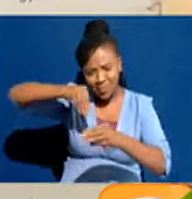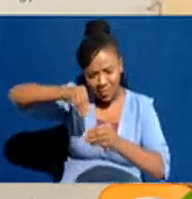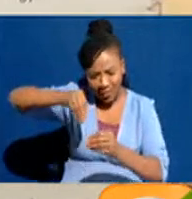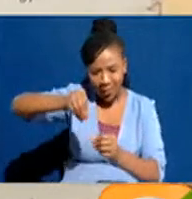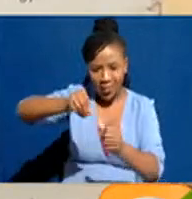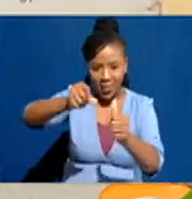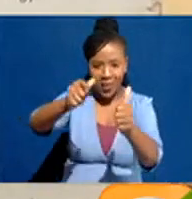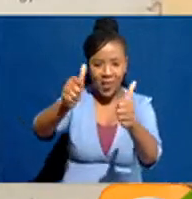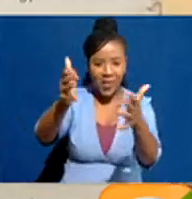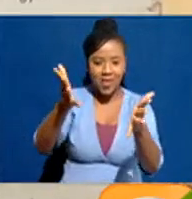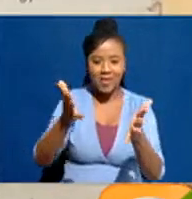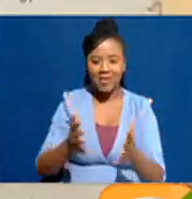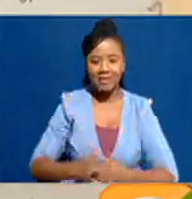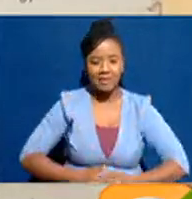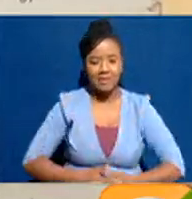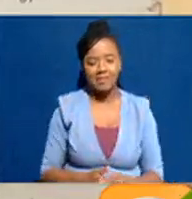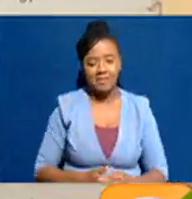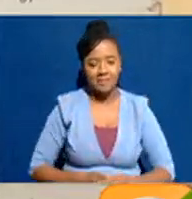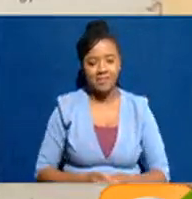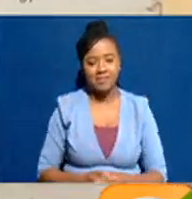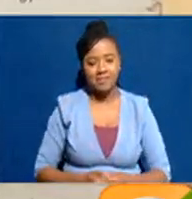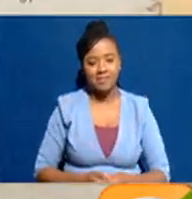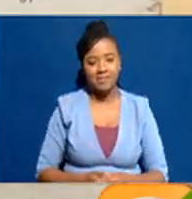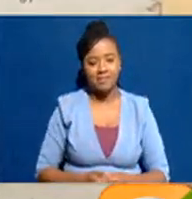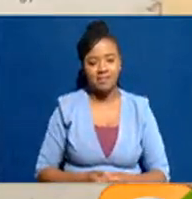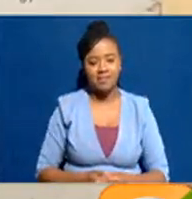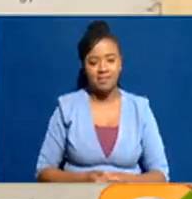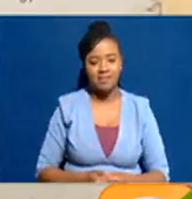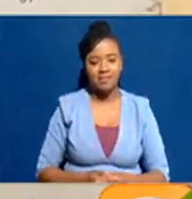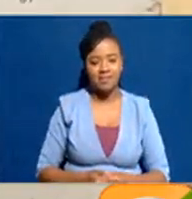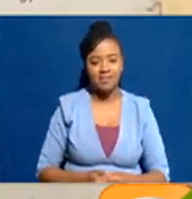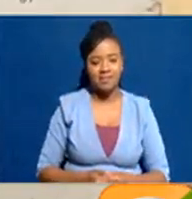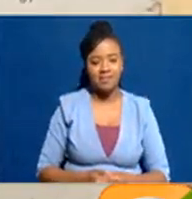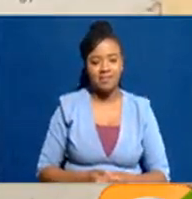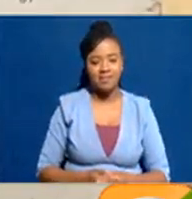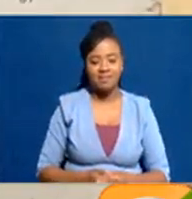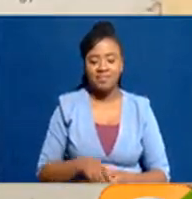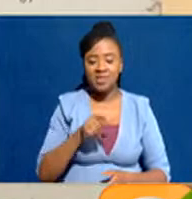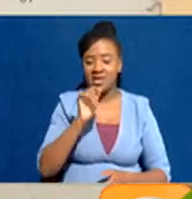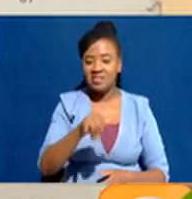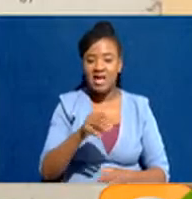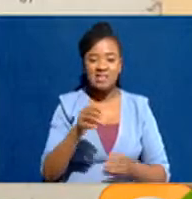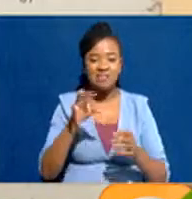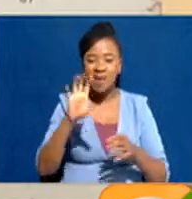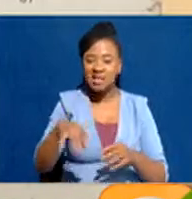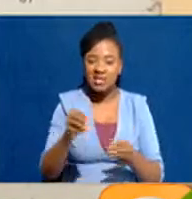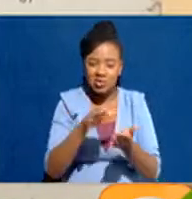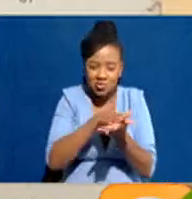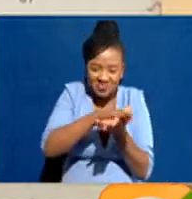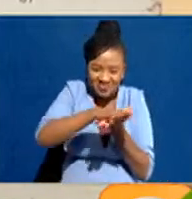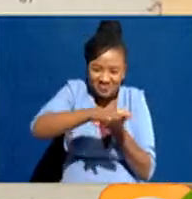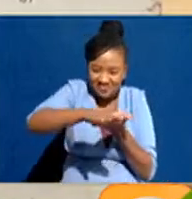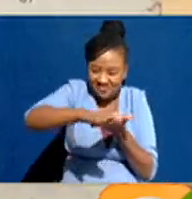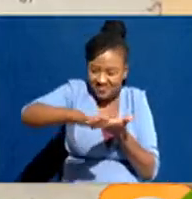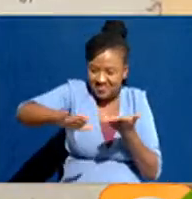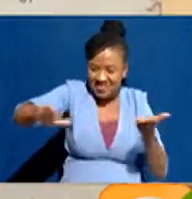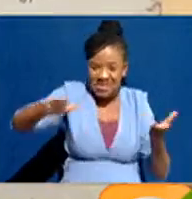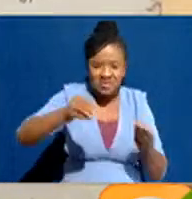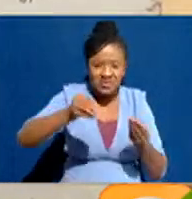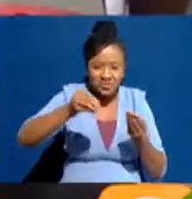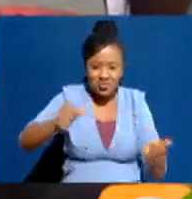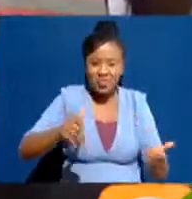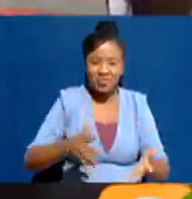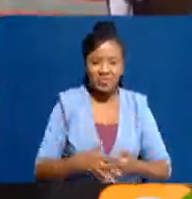Akakuja, akapita juu yao. Na hiyo gari ya matatu ikaisha kabisa. Alilalia yote chini, alilalia yote